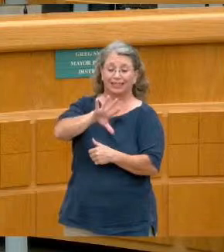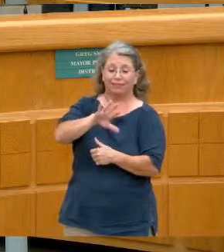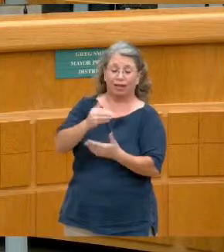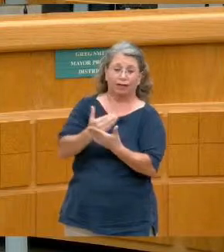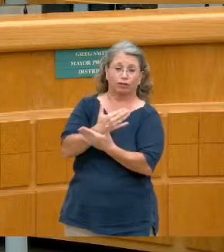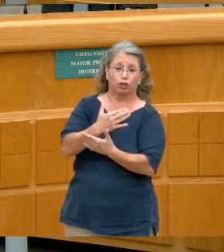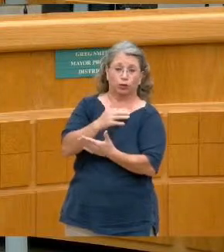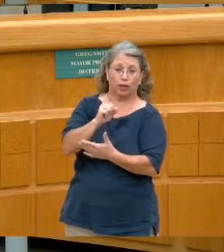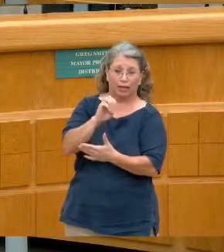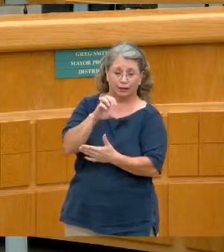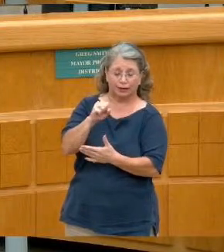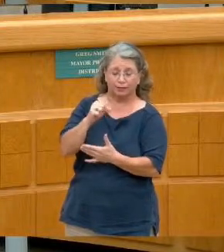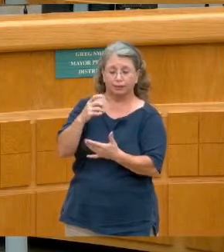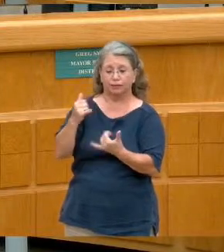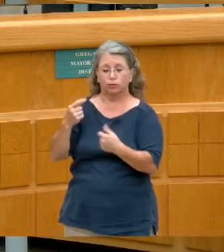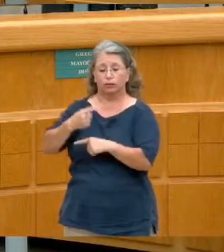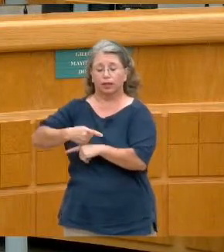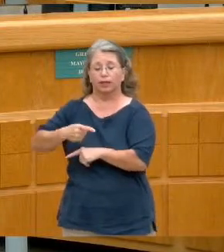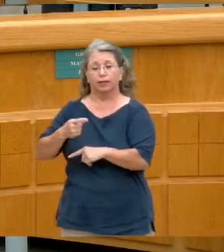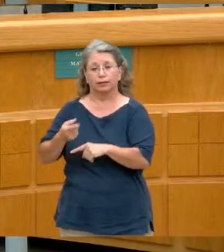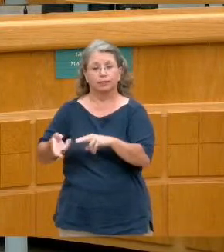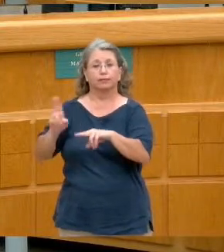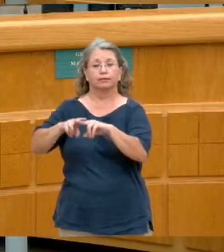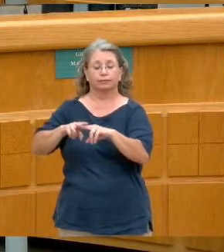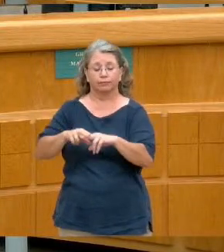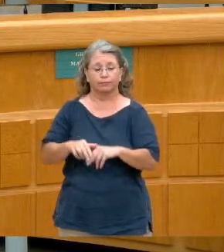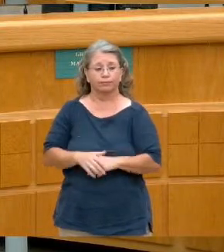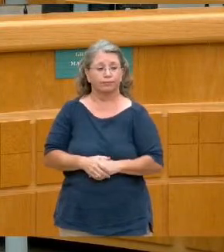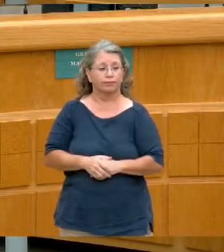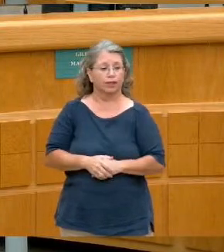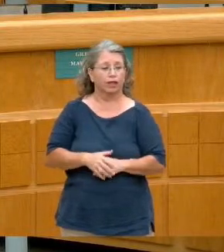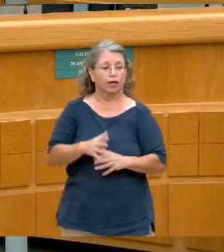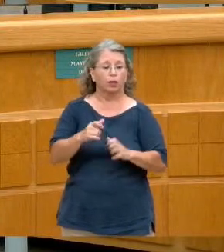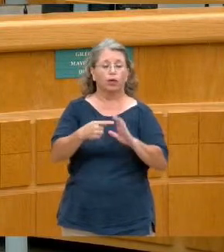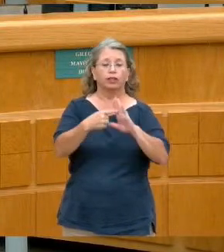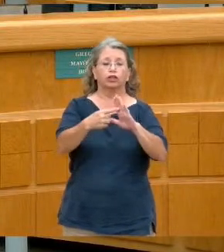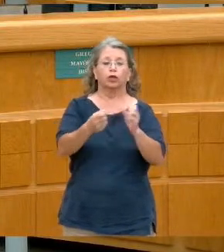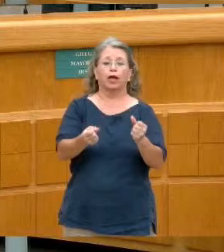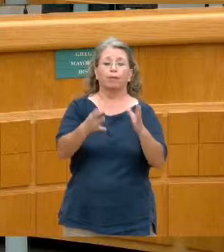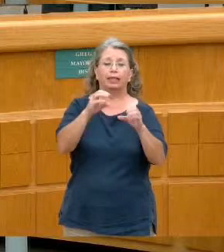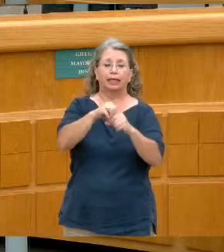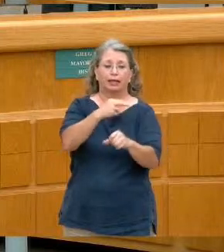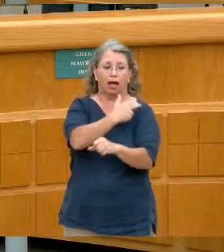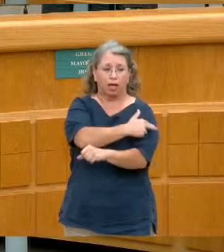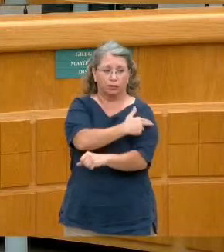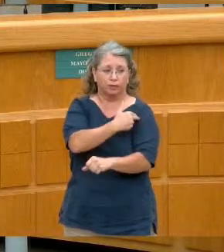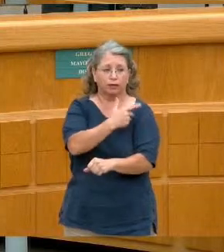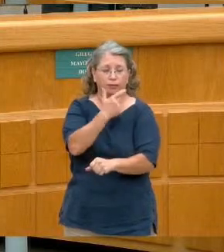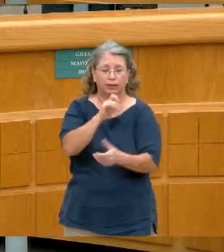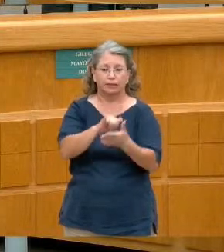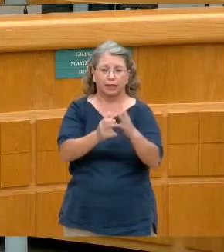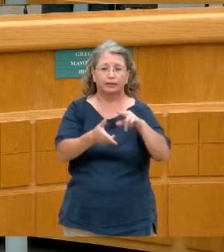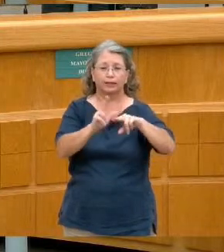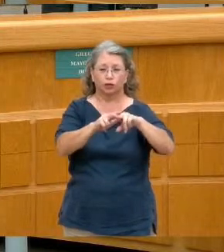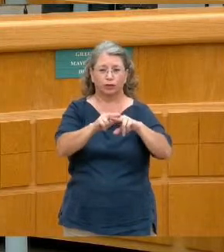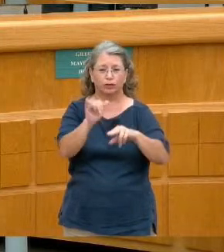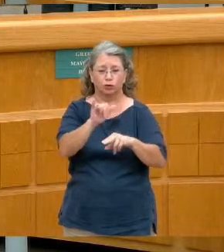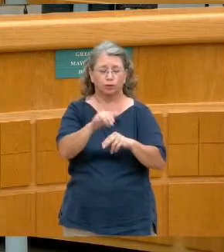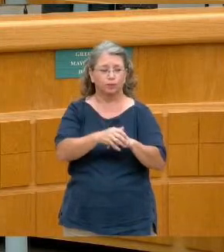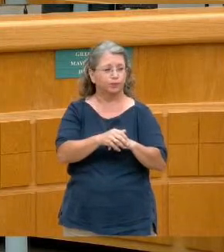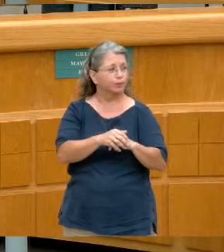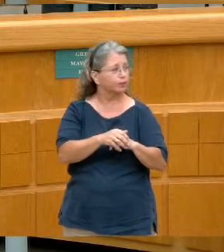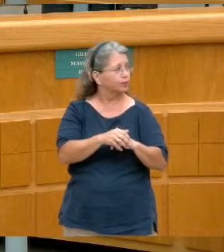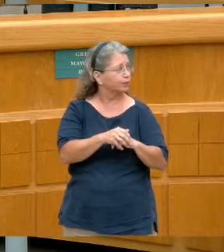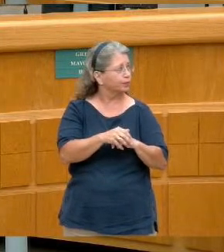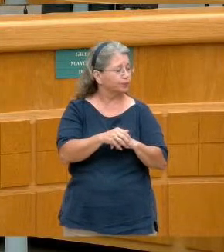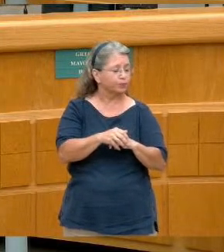cases. We want to show you hospitalized patients because that's going up as well. And so on this graph here, when we were reporting this